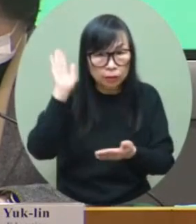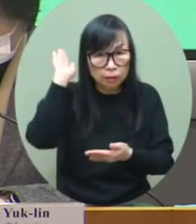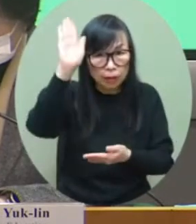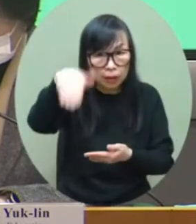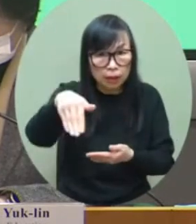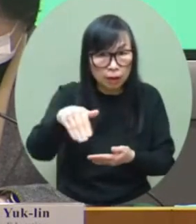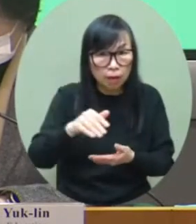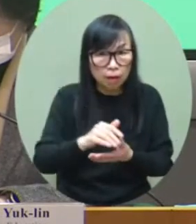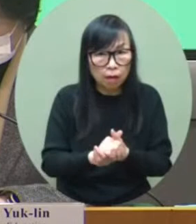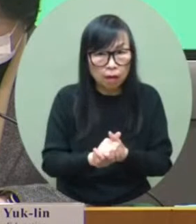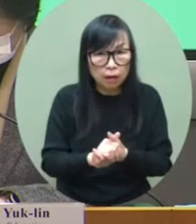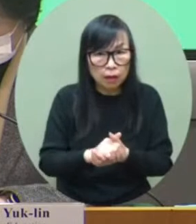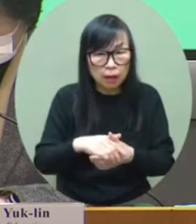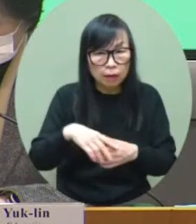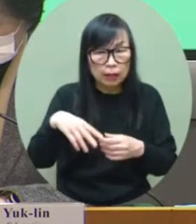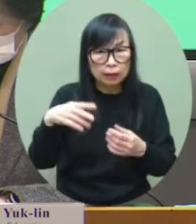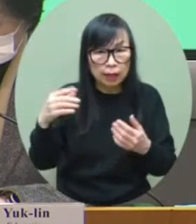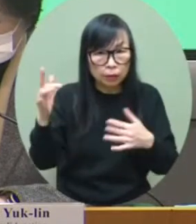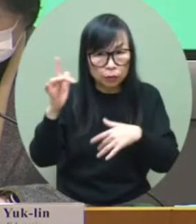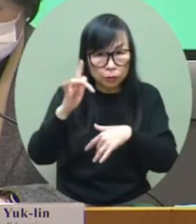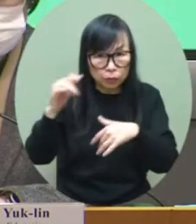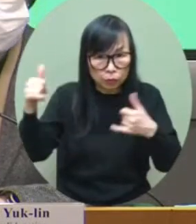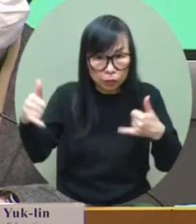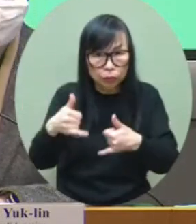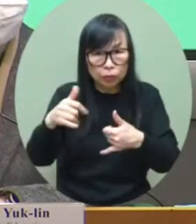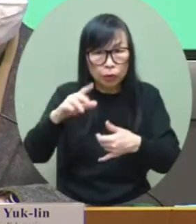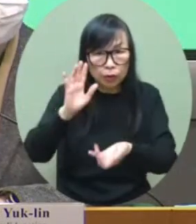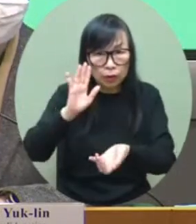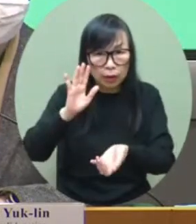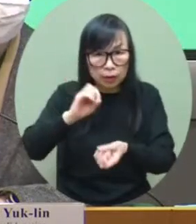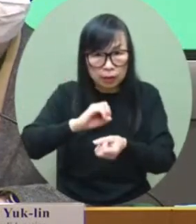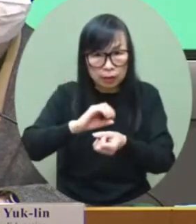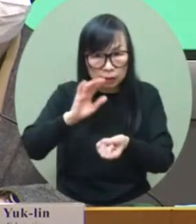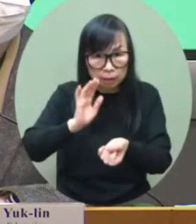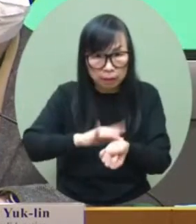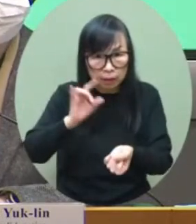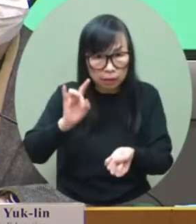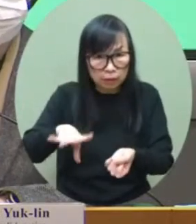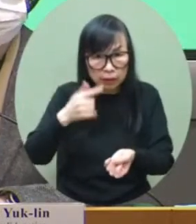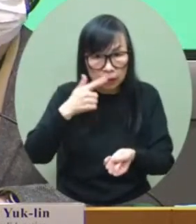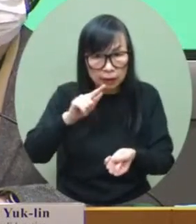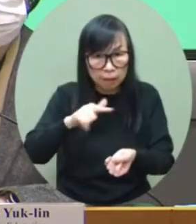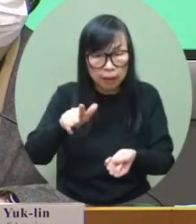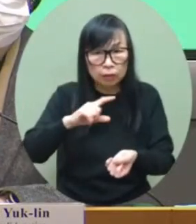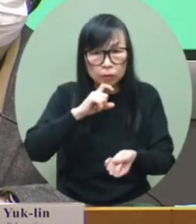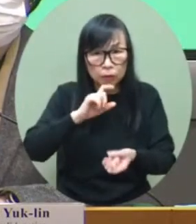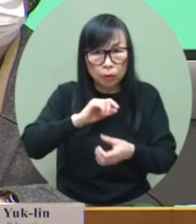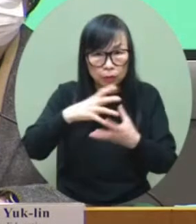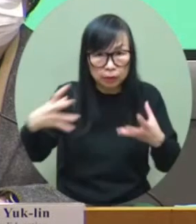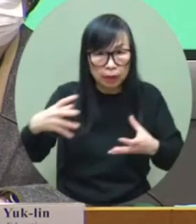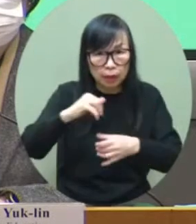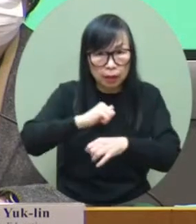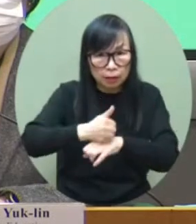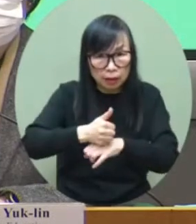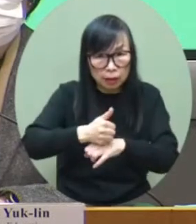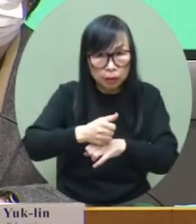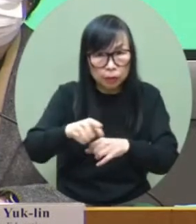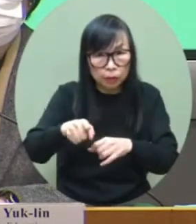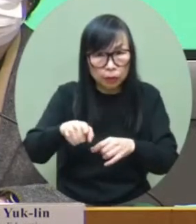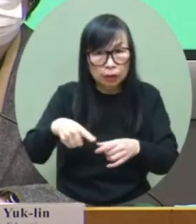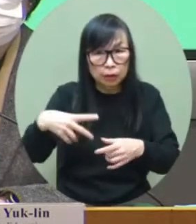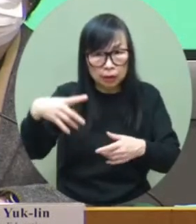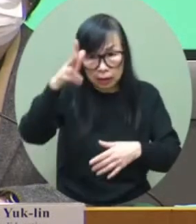epidemic evolves before we decide what to do. I'm sure in future, when there is another new virus or another